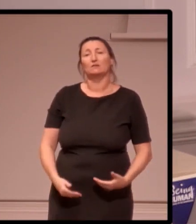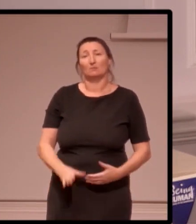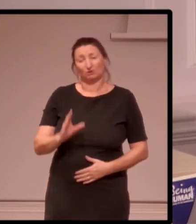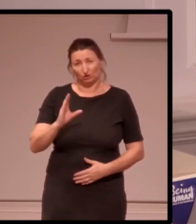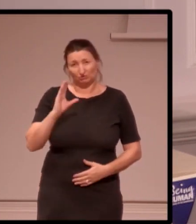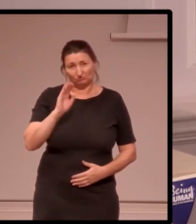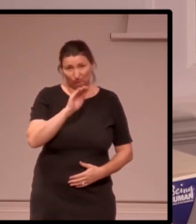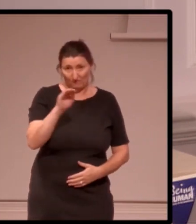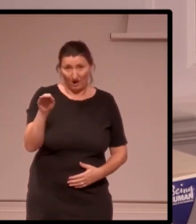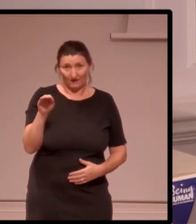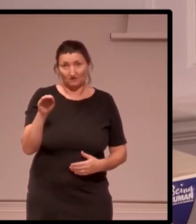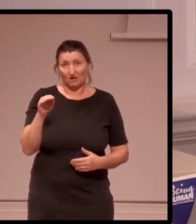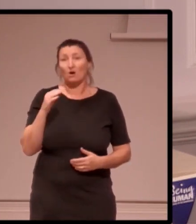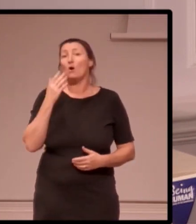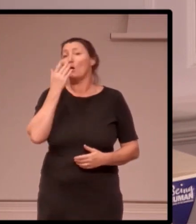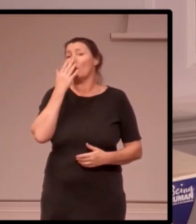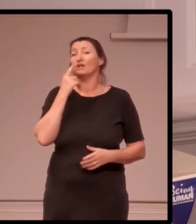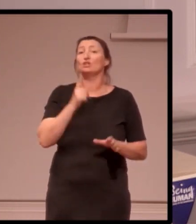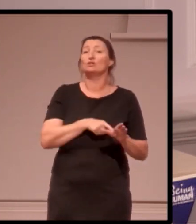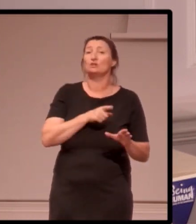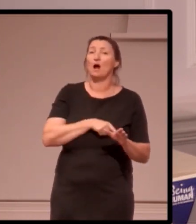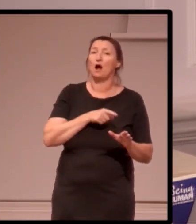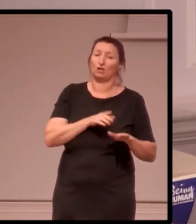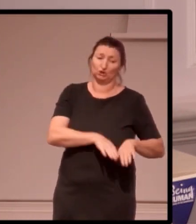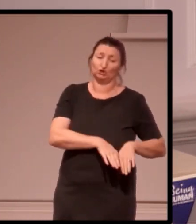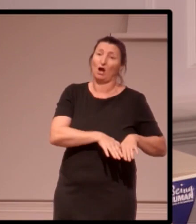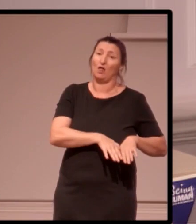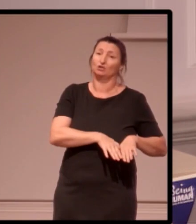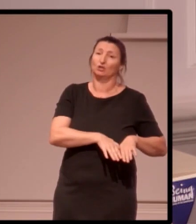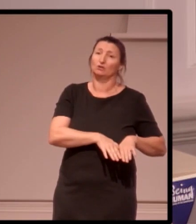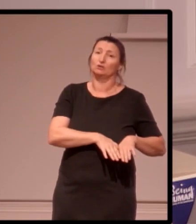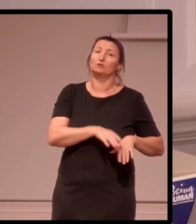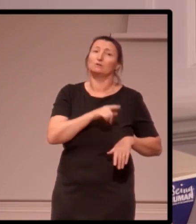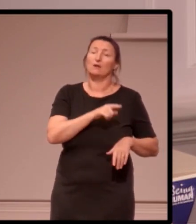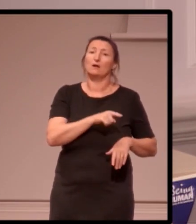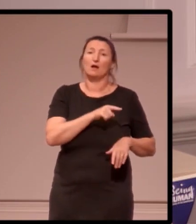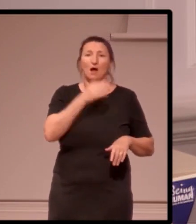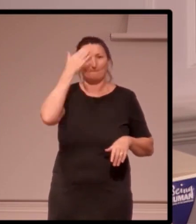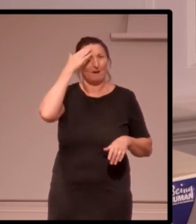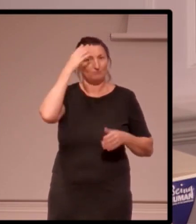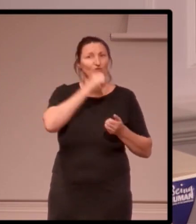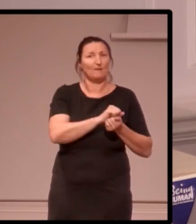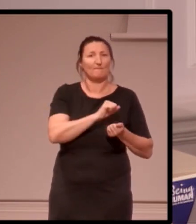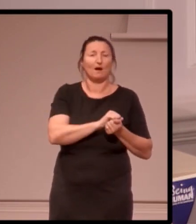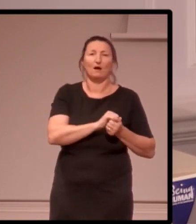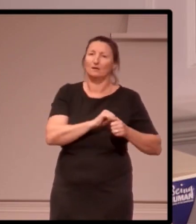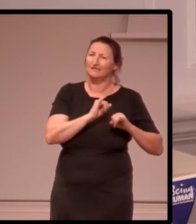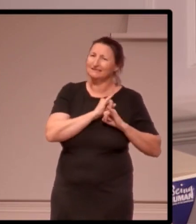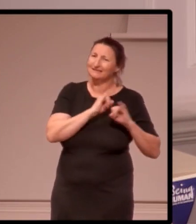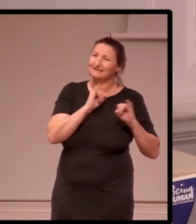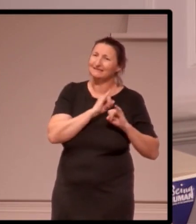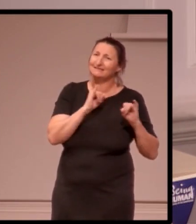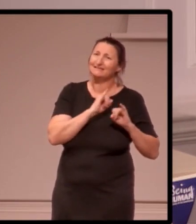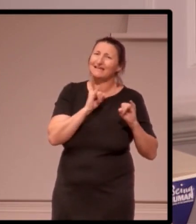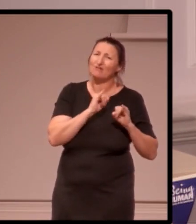was a child when I had some really awful, got my mum in the house, so my mum will remember, some really awful, a